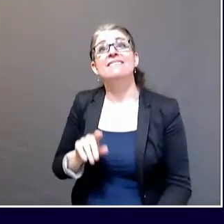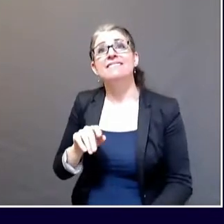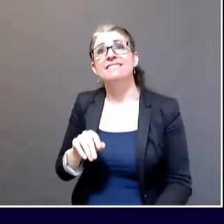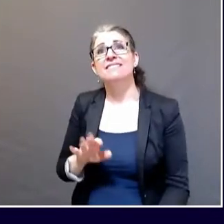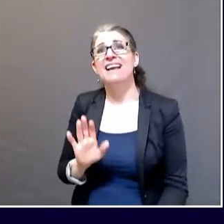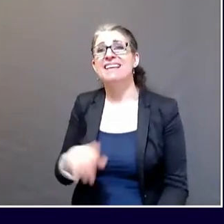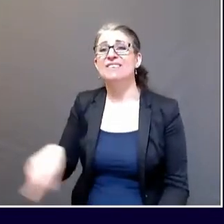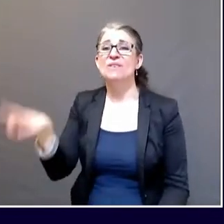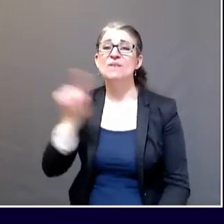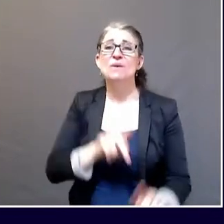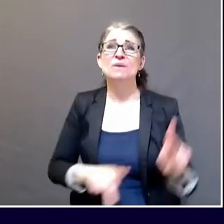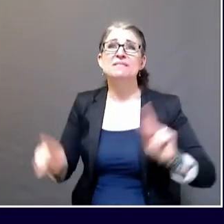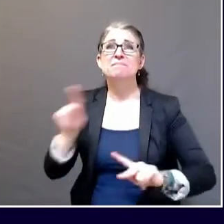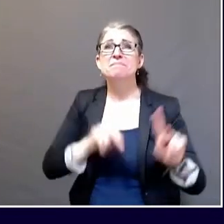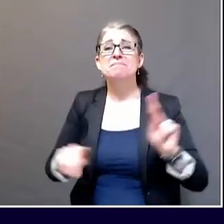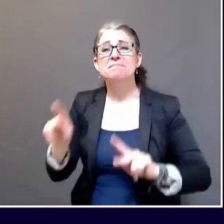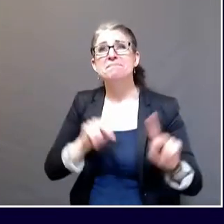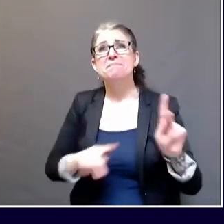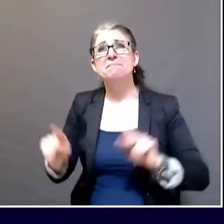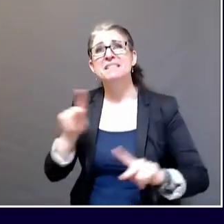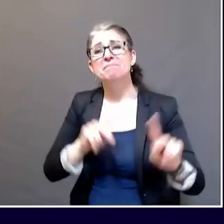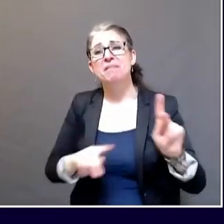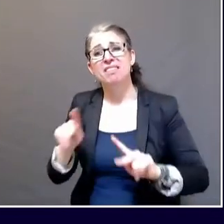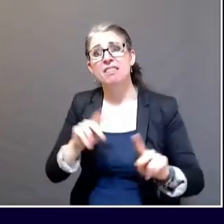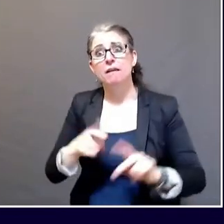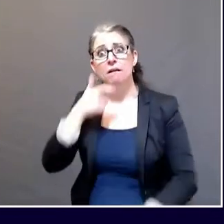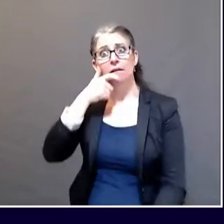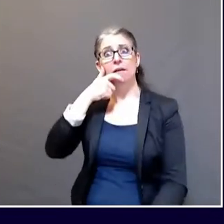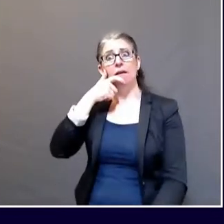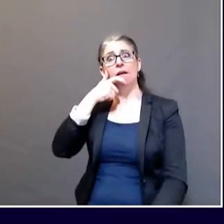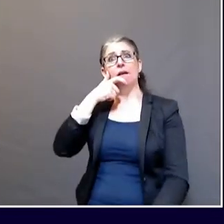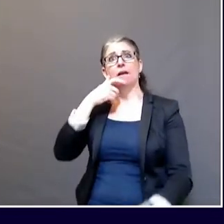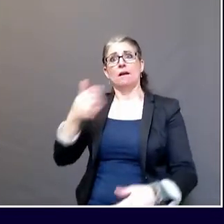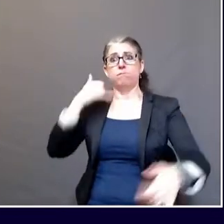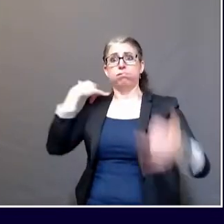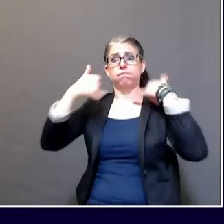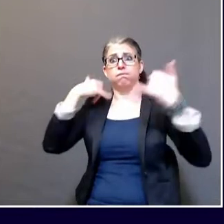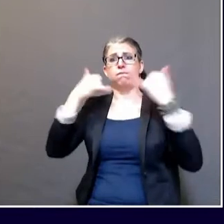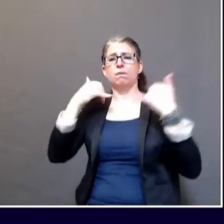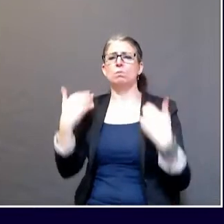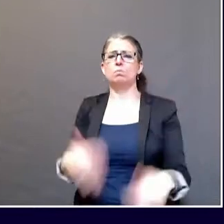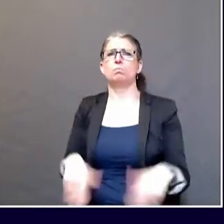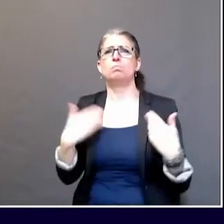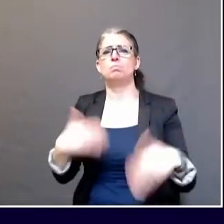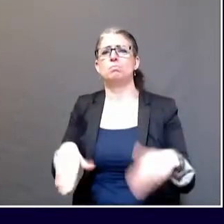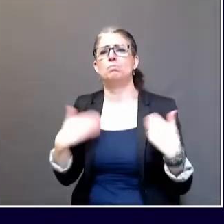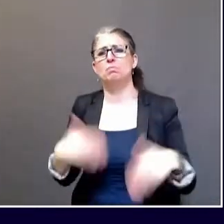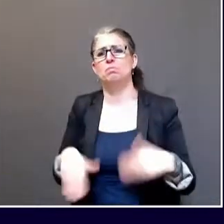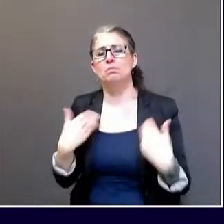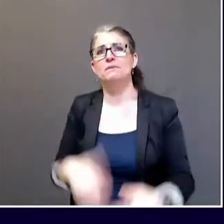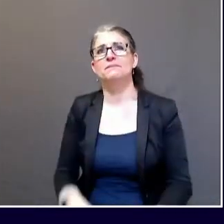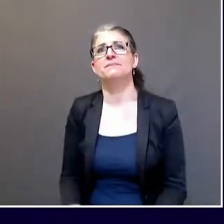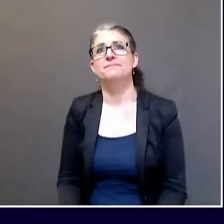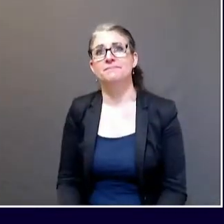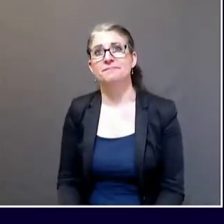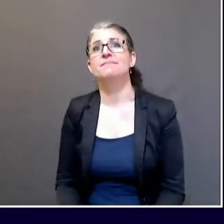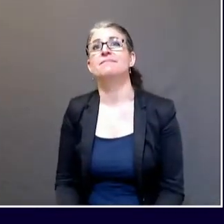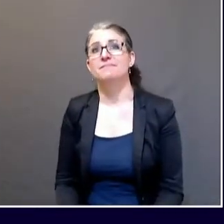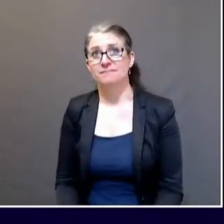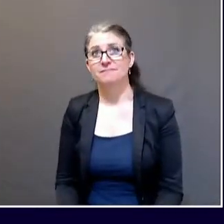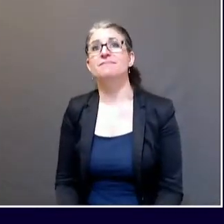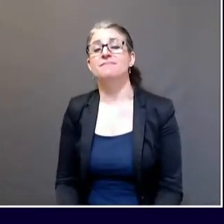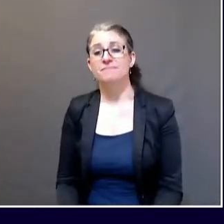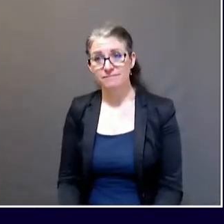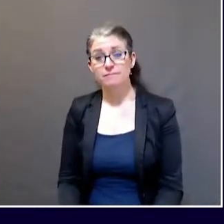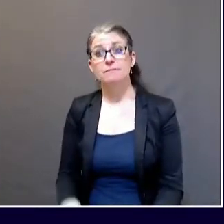don't, then try to get through one of the phone numbers that's on. But recognizing that every single time you're calling, there's a